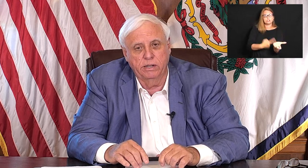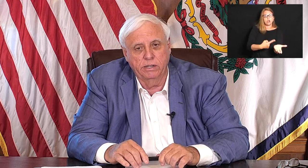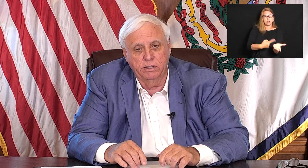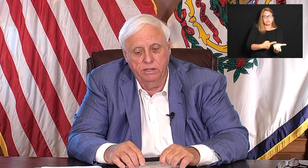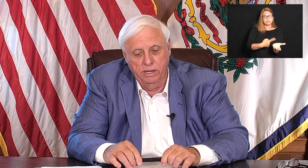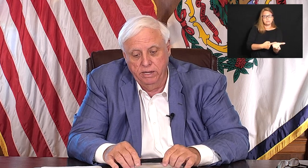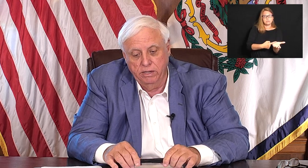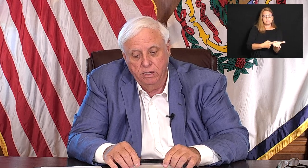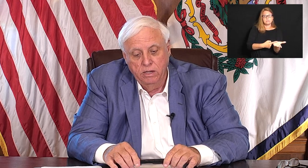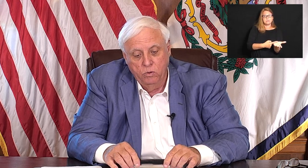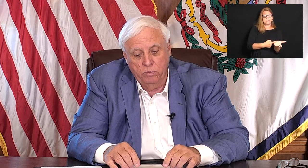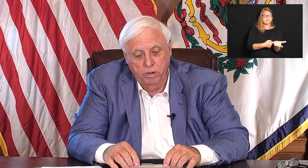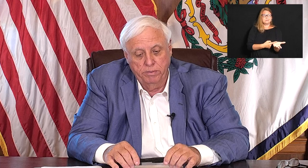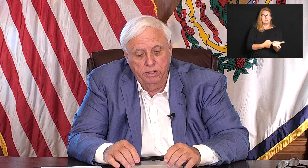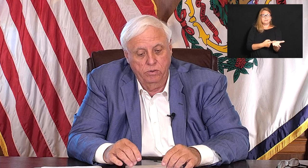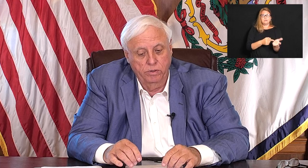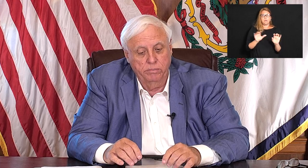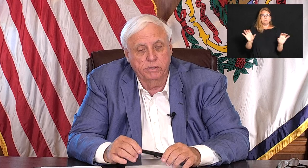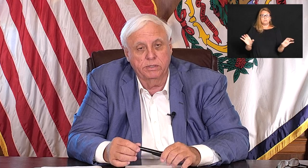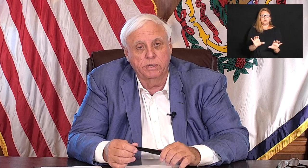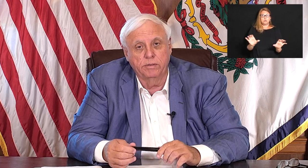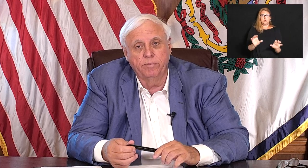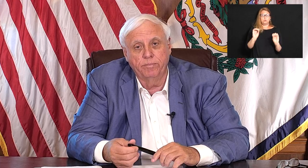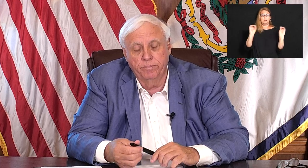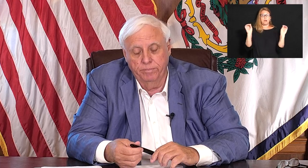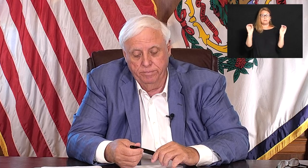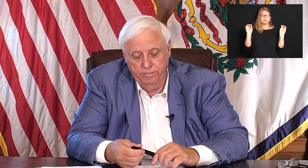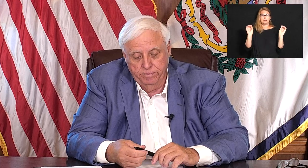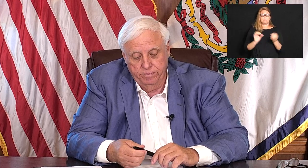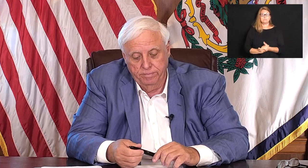everything and at the end of the day we're probably not going to get much done